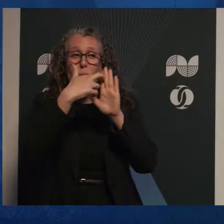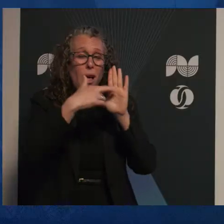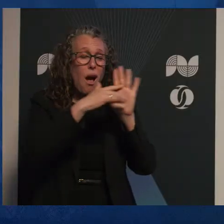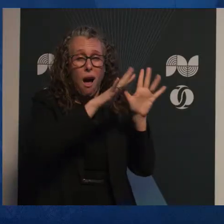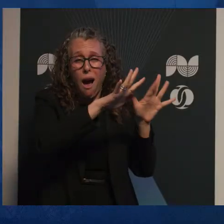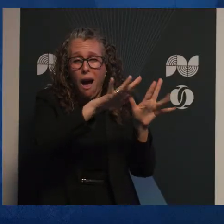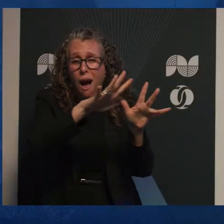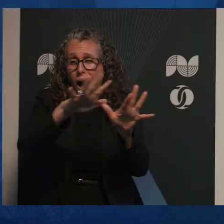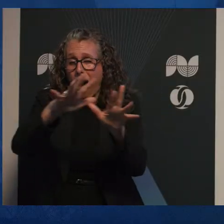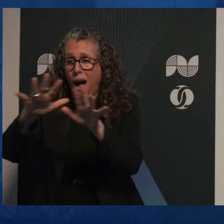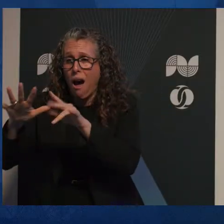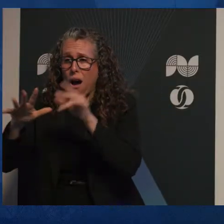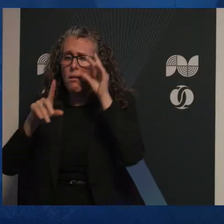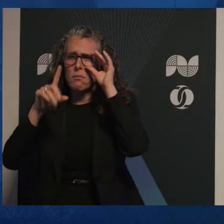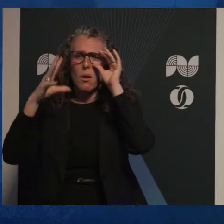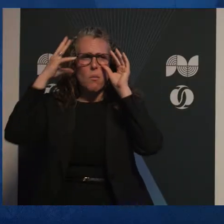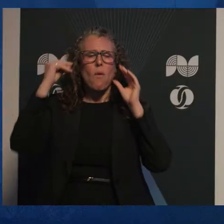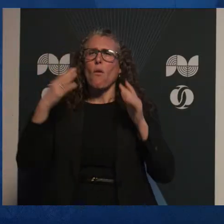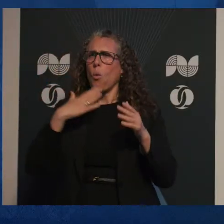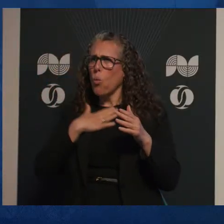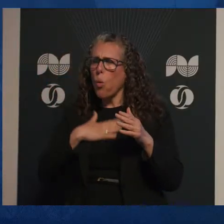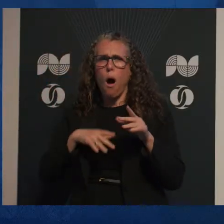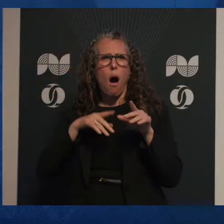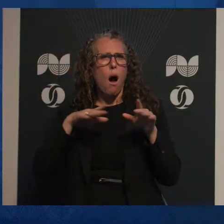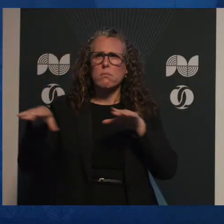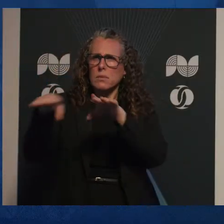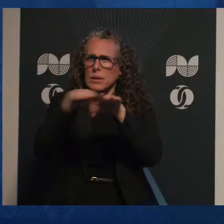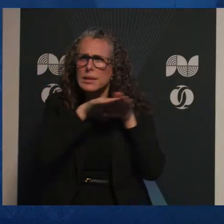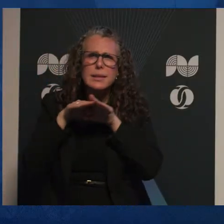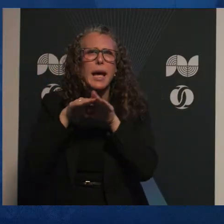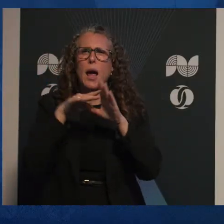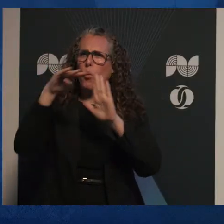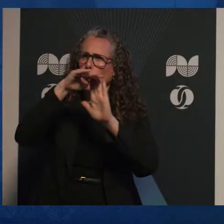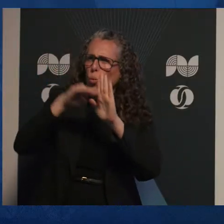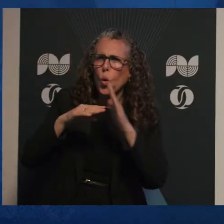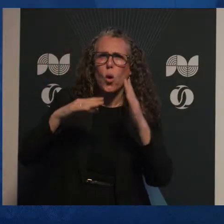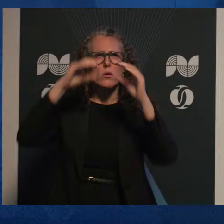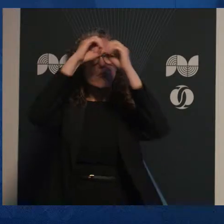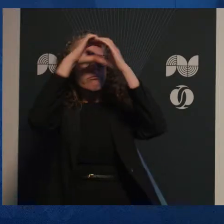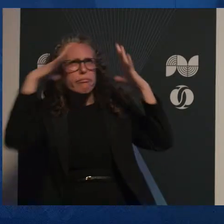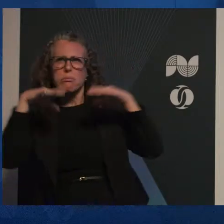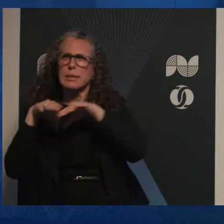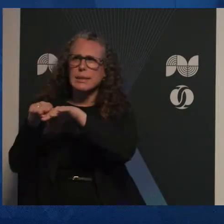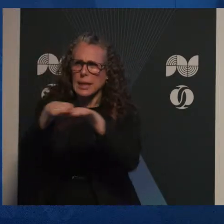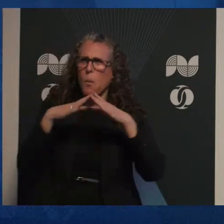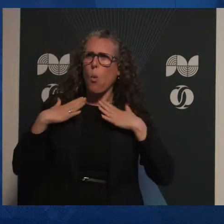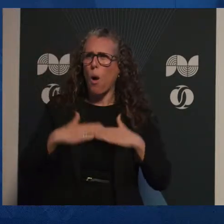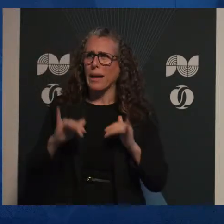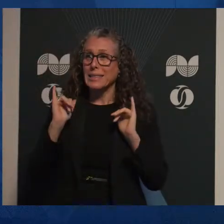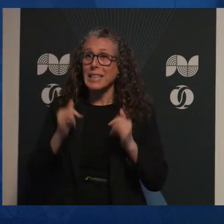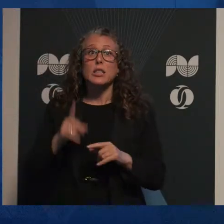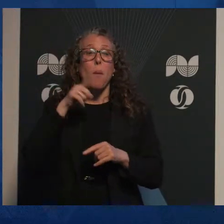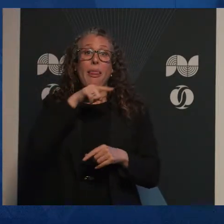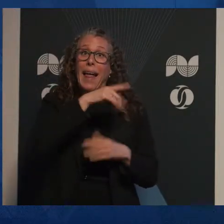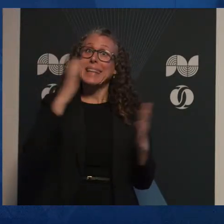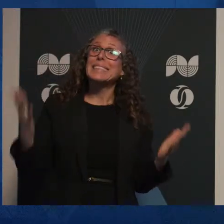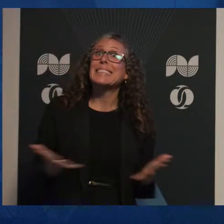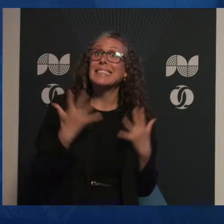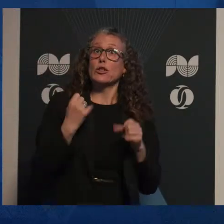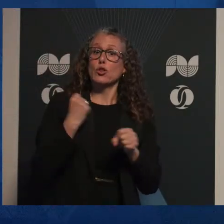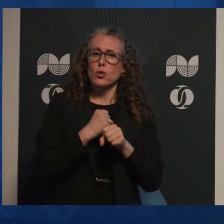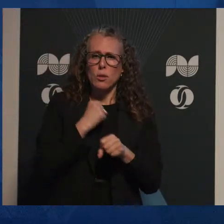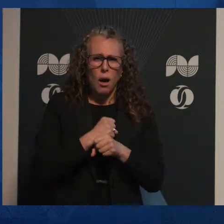We want to play with the same rules and have the same standards. But at the same time, it's huge. It's a huge